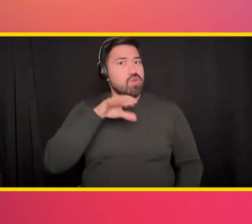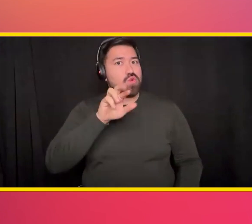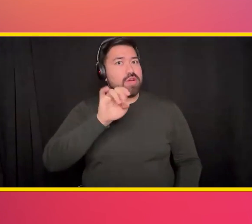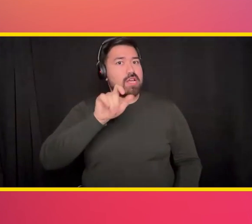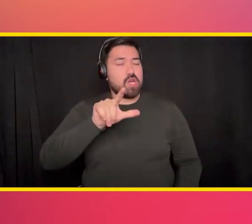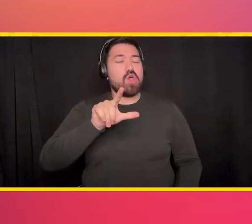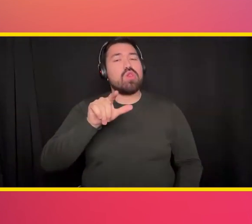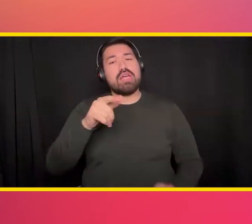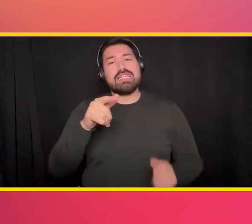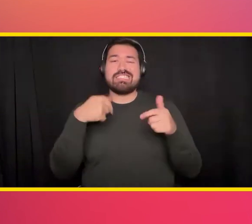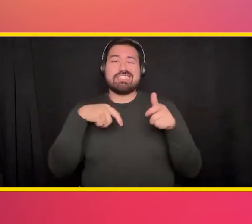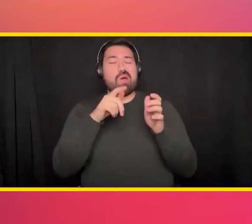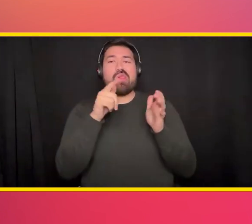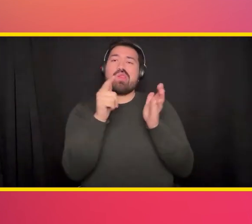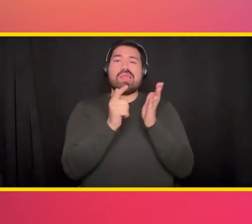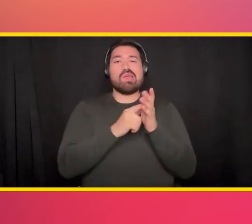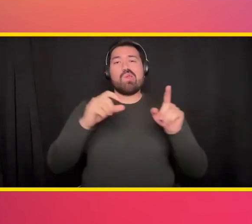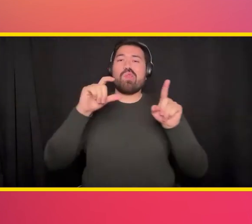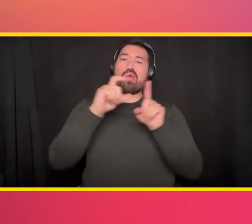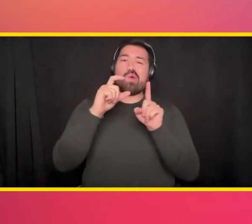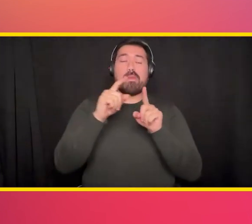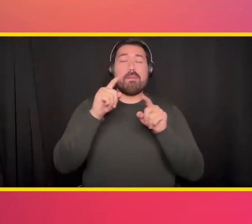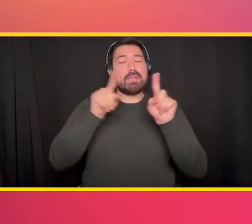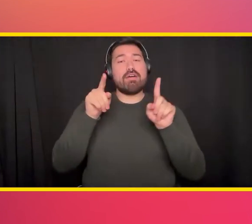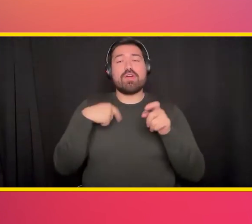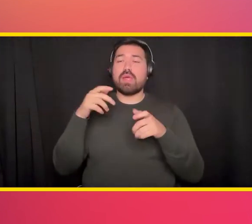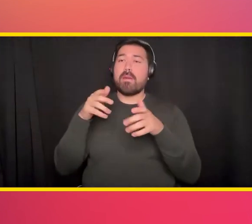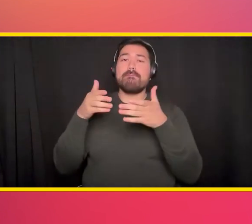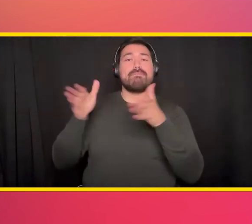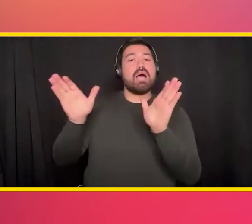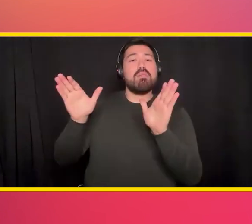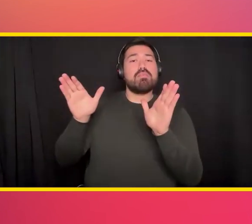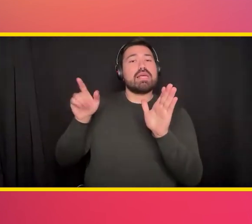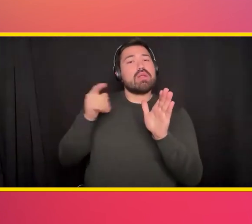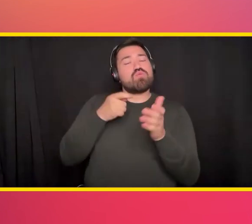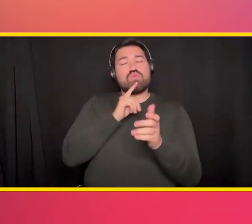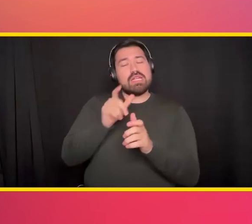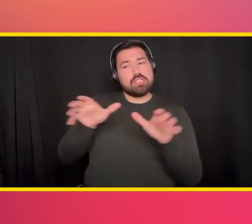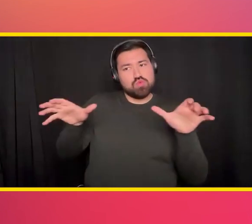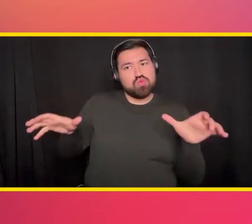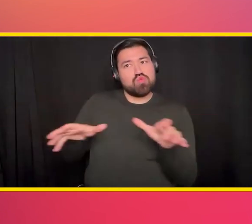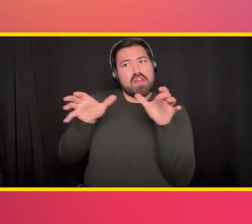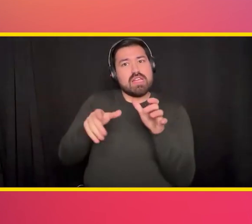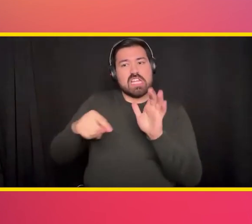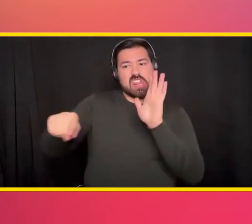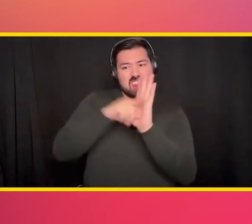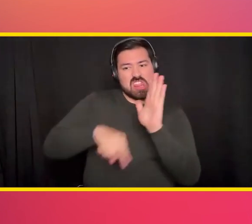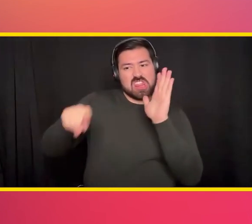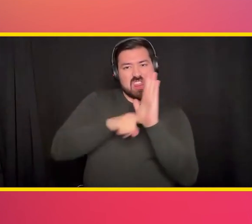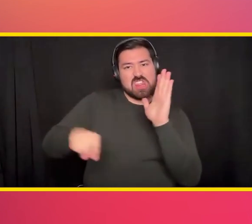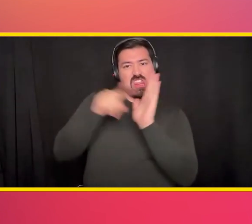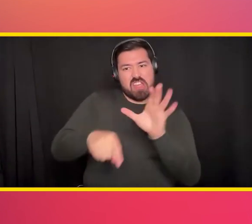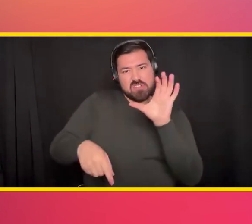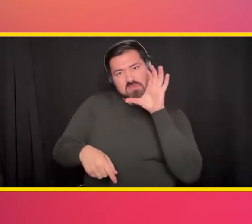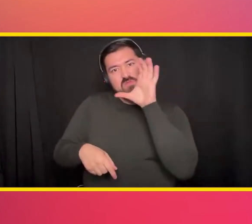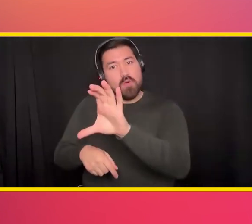a legal term, but into the public conversation and are steadily driving up negative perceptions. We